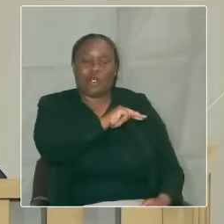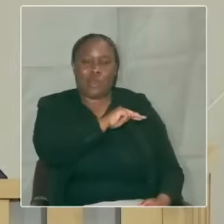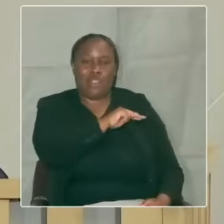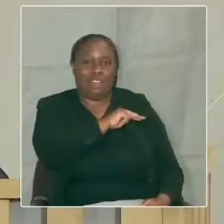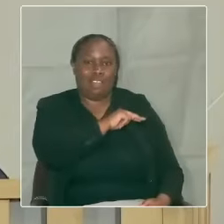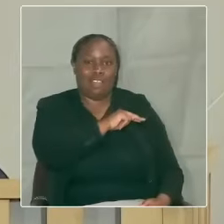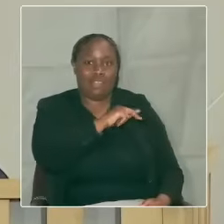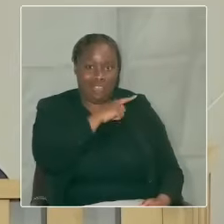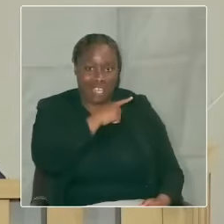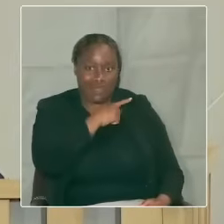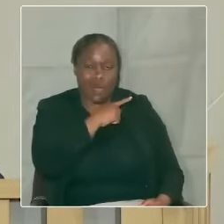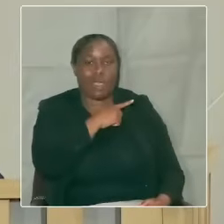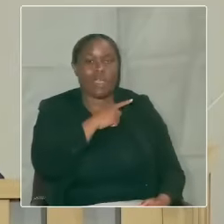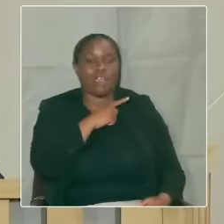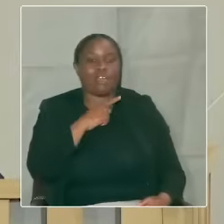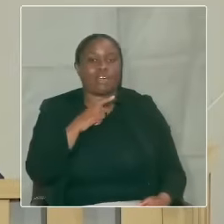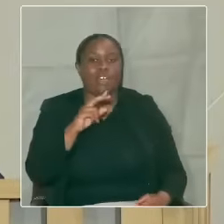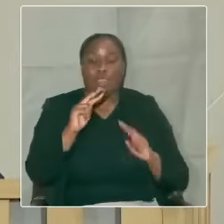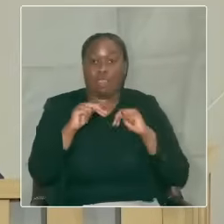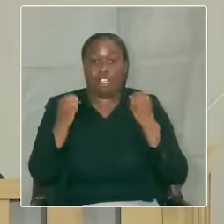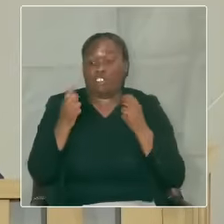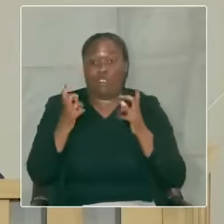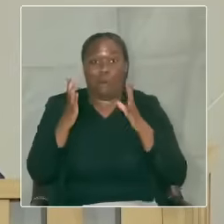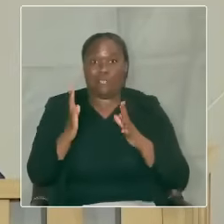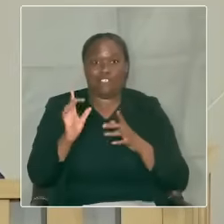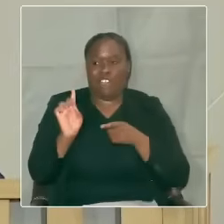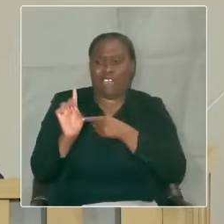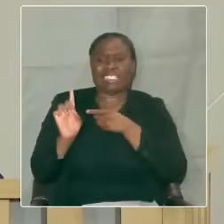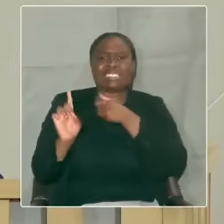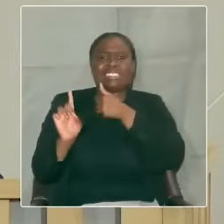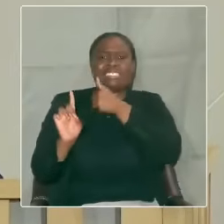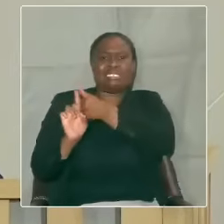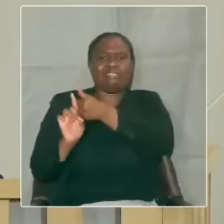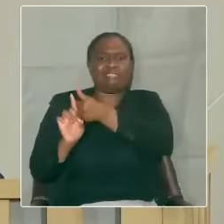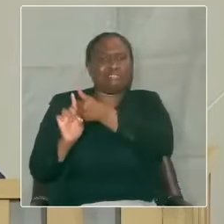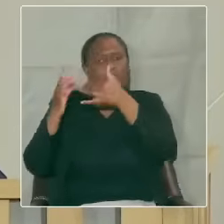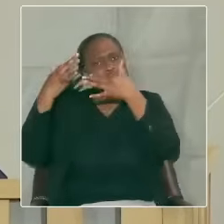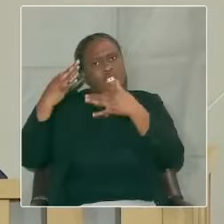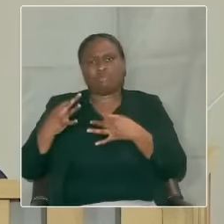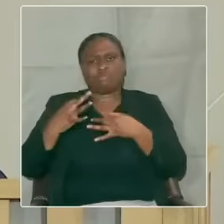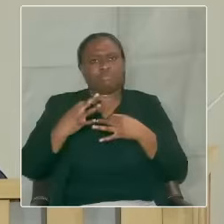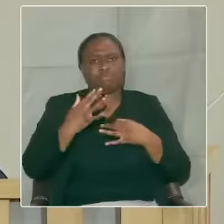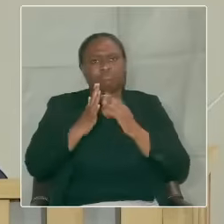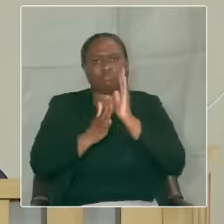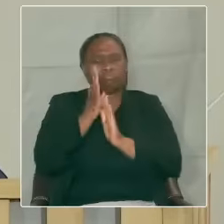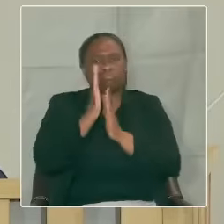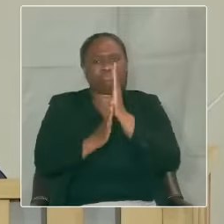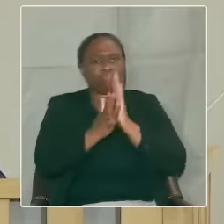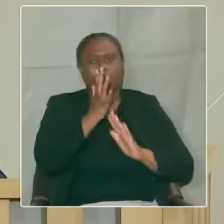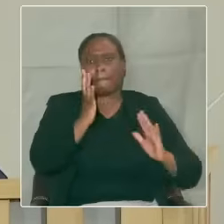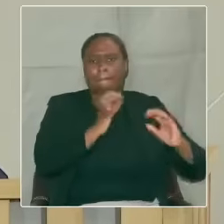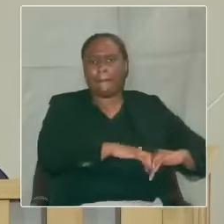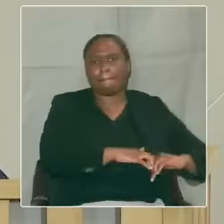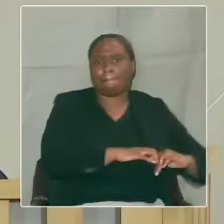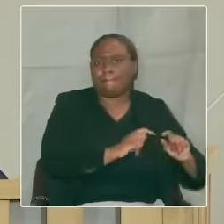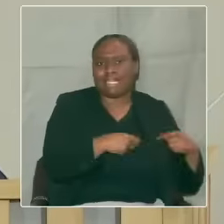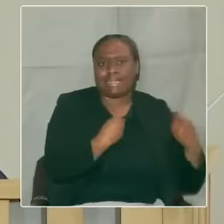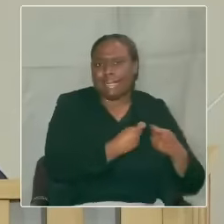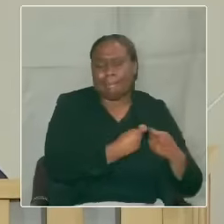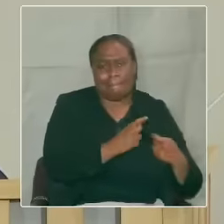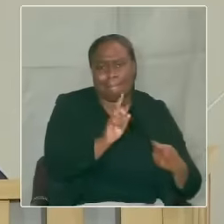KwaZulu-Natal. So the National Commissioner could not just decide to dissolve